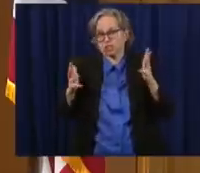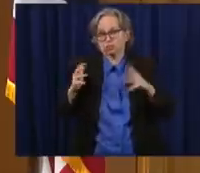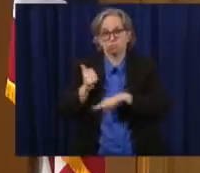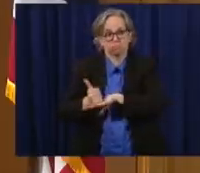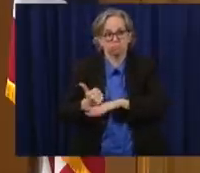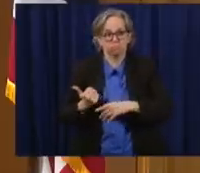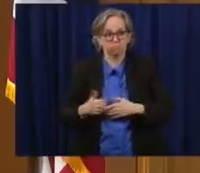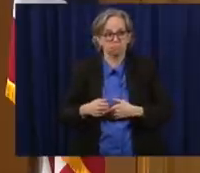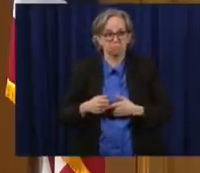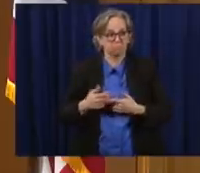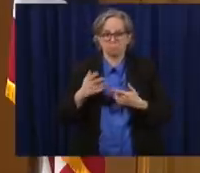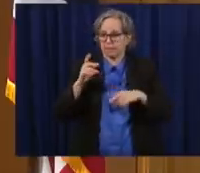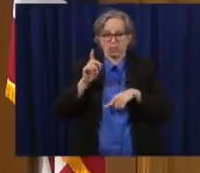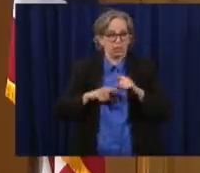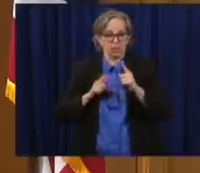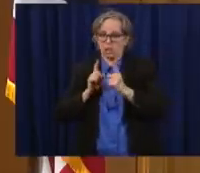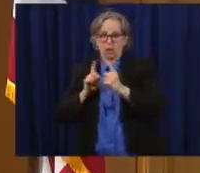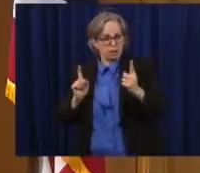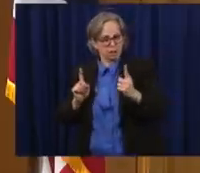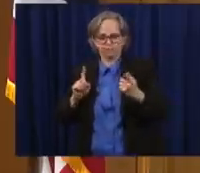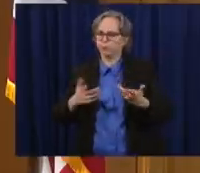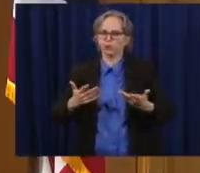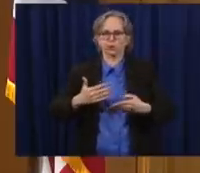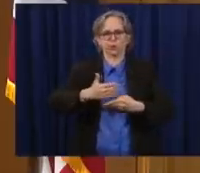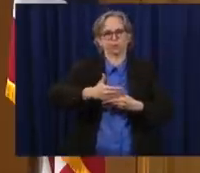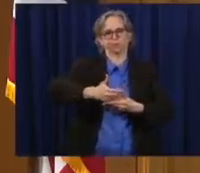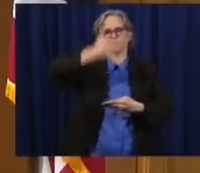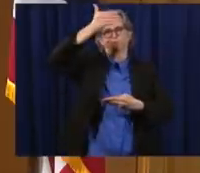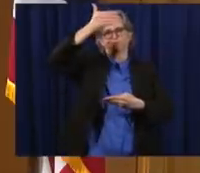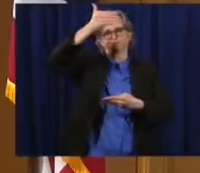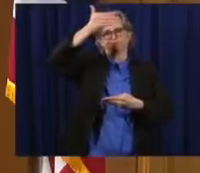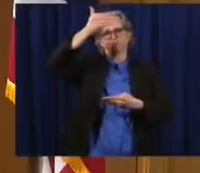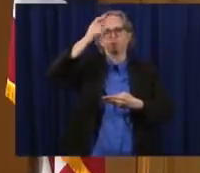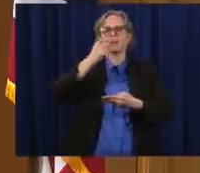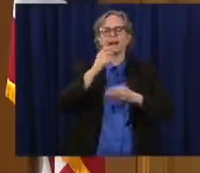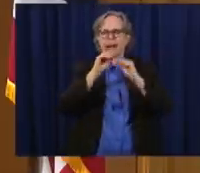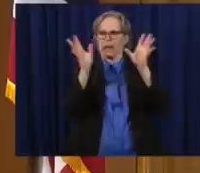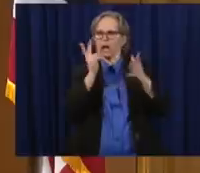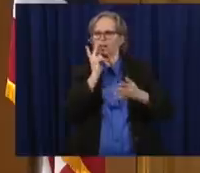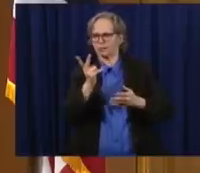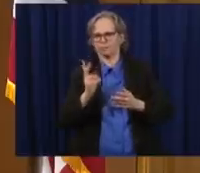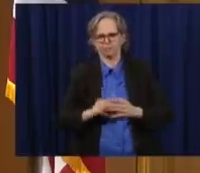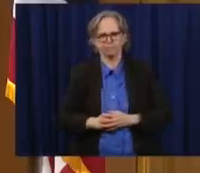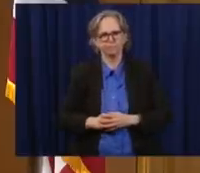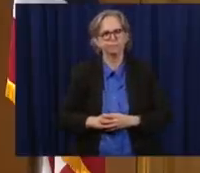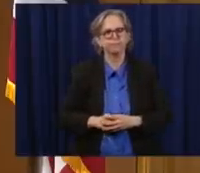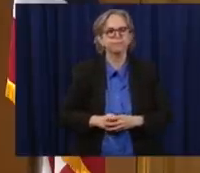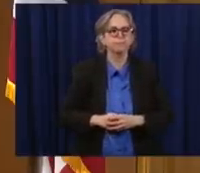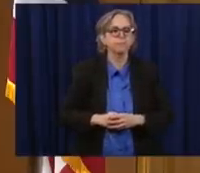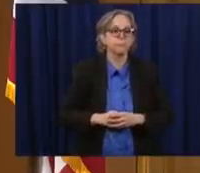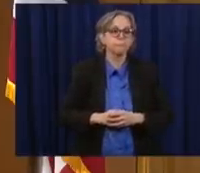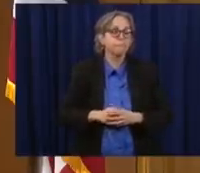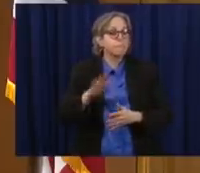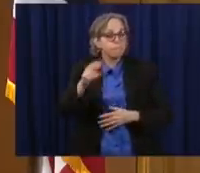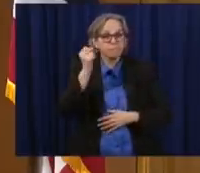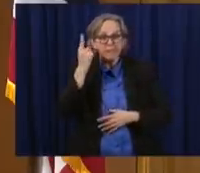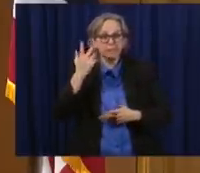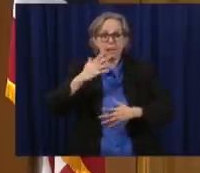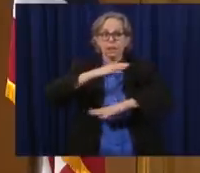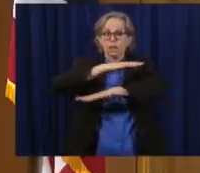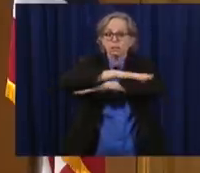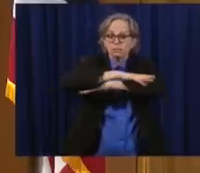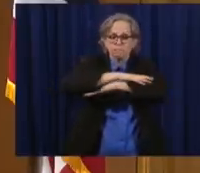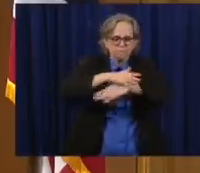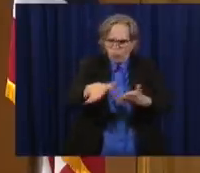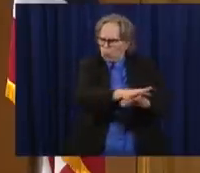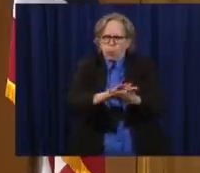needed to achieve in protection another way. You're going to see surfaces sanitized,